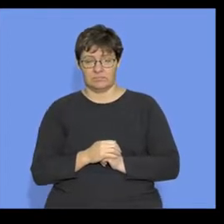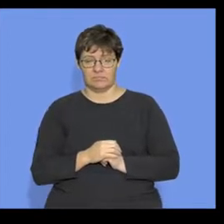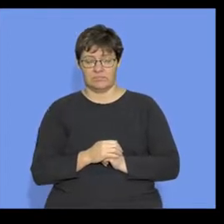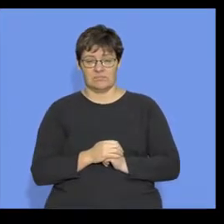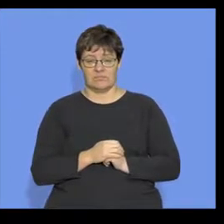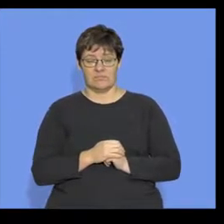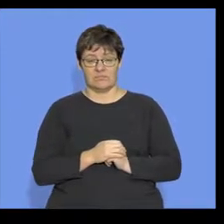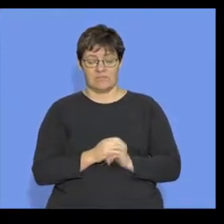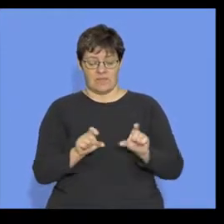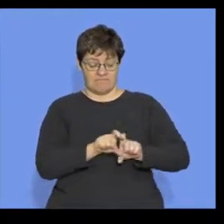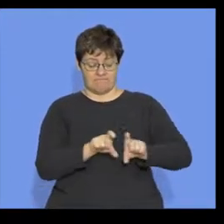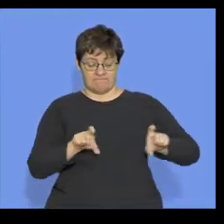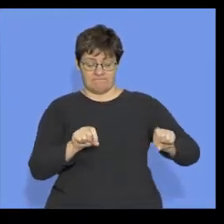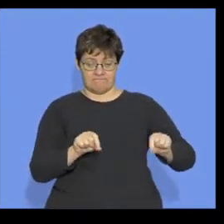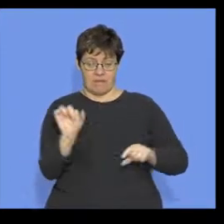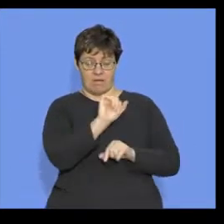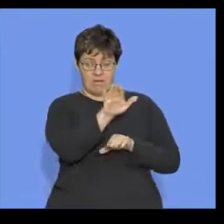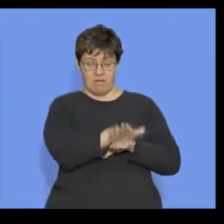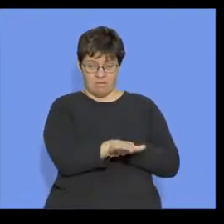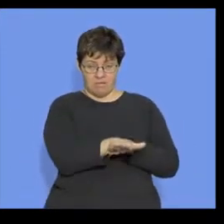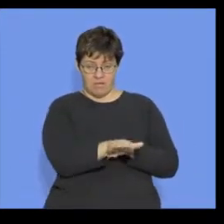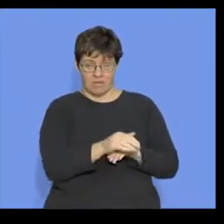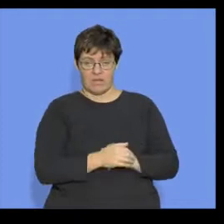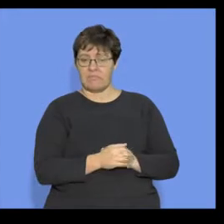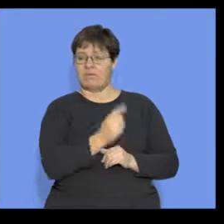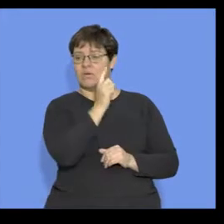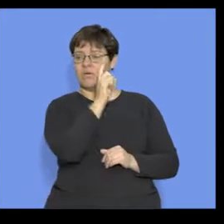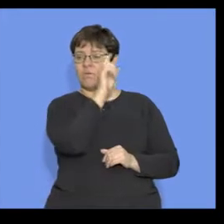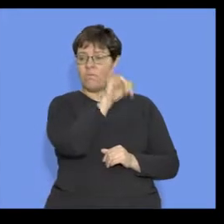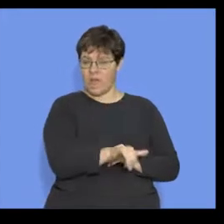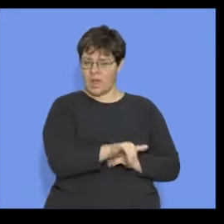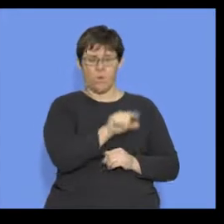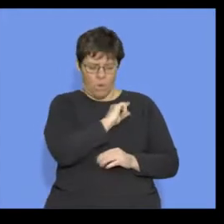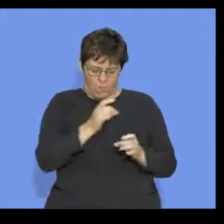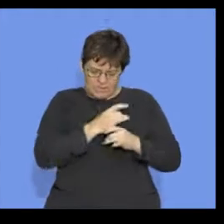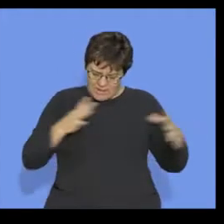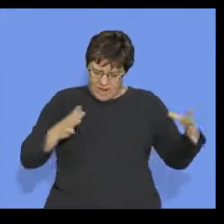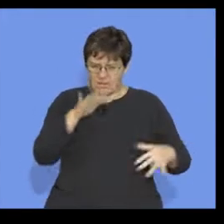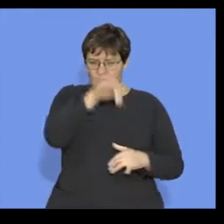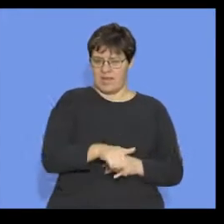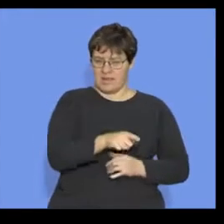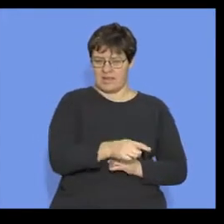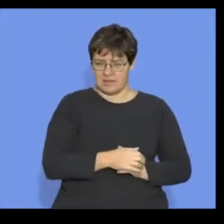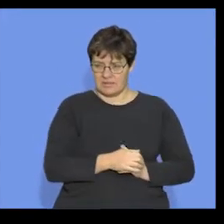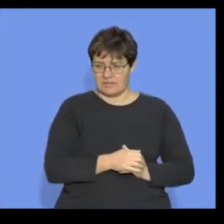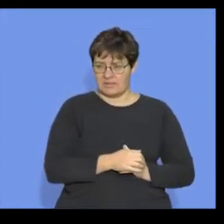the number plate will be 1, Y1, because it must start with Y. We only have one Y.